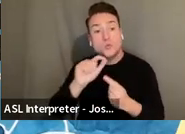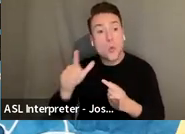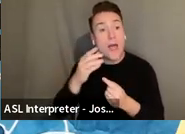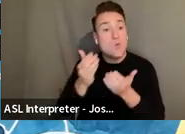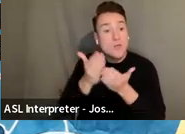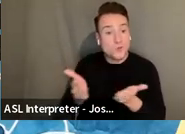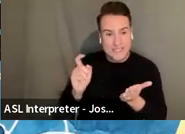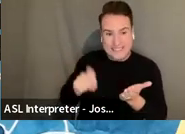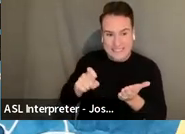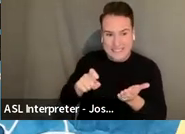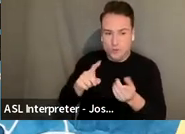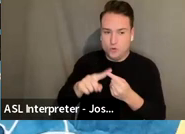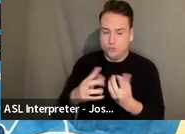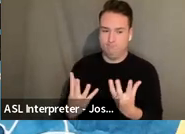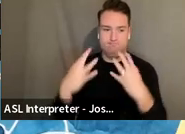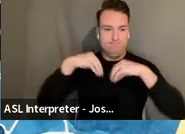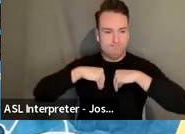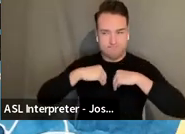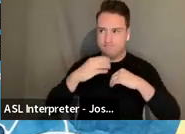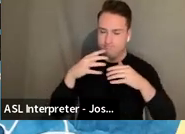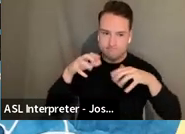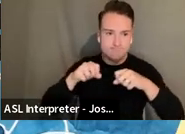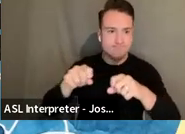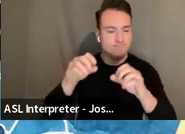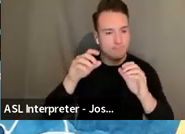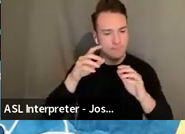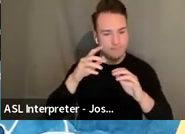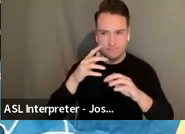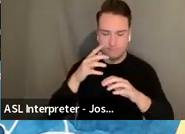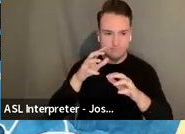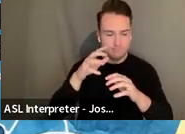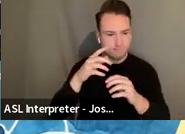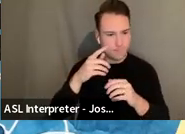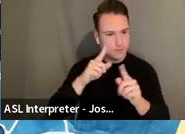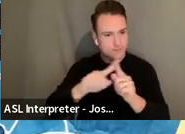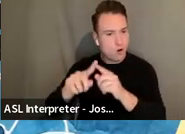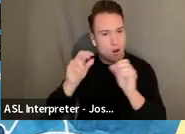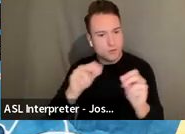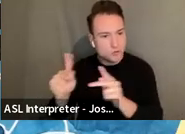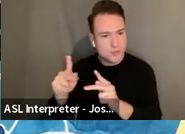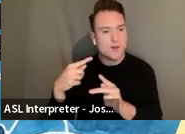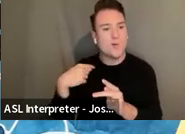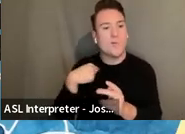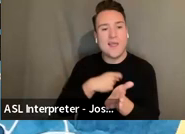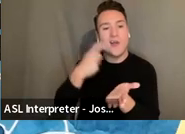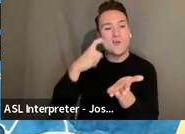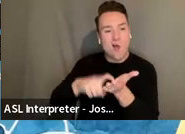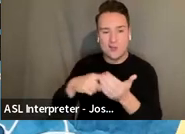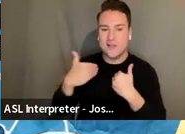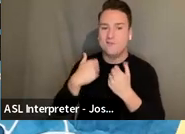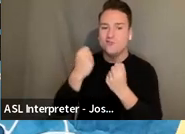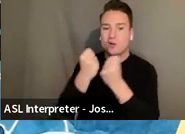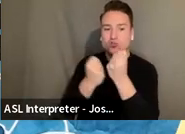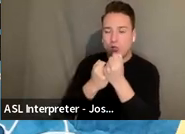realize creative and community endeavors. We acknowledge structural inequities that have excluded individuals and communities